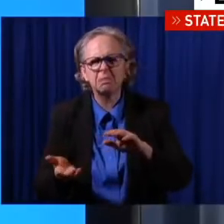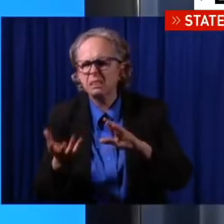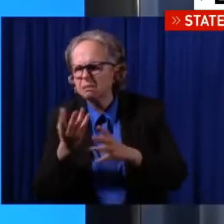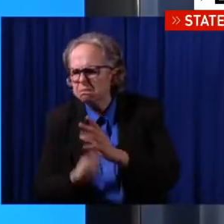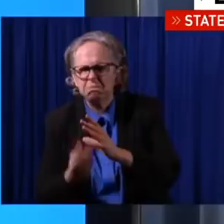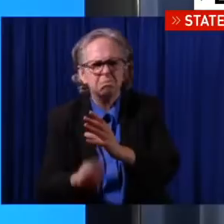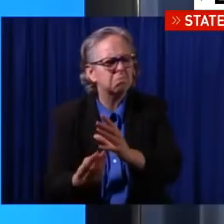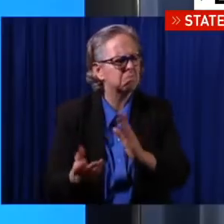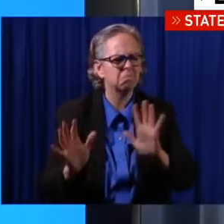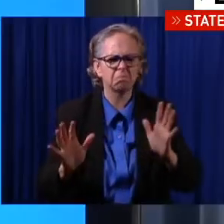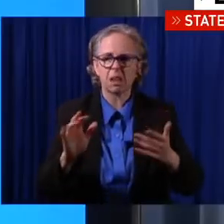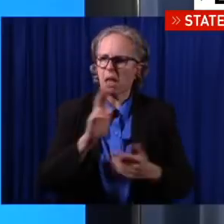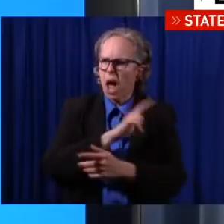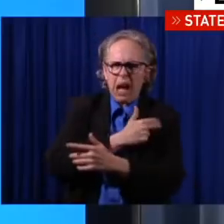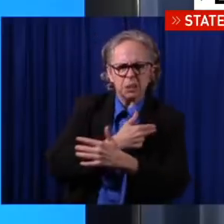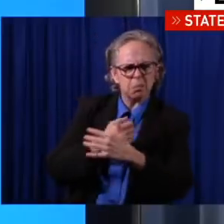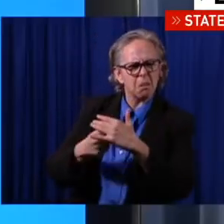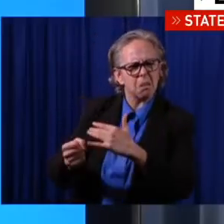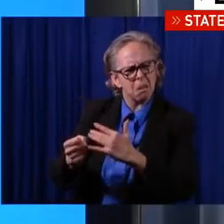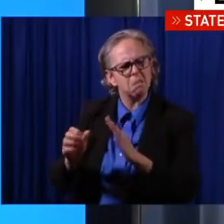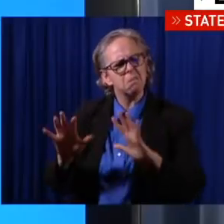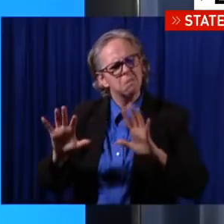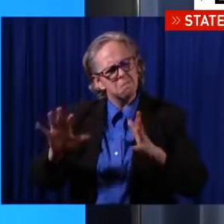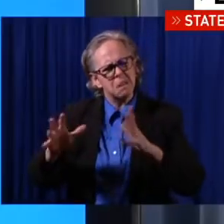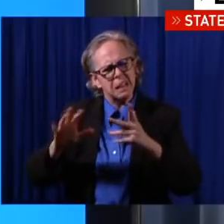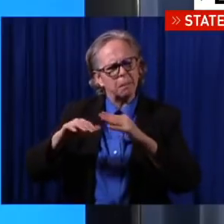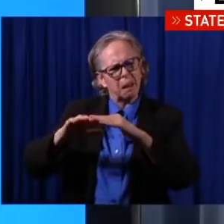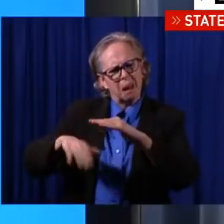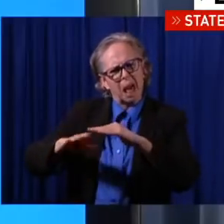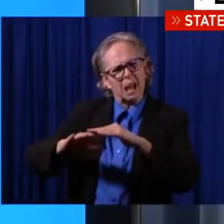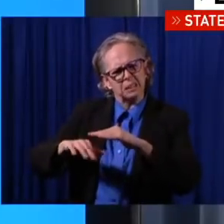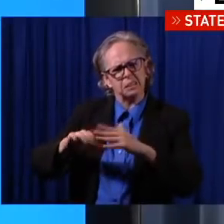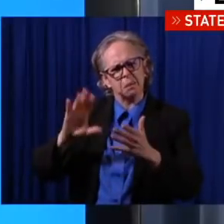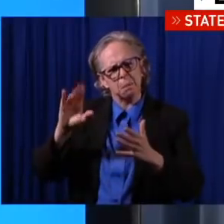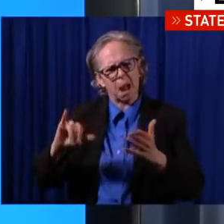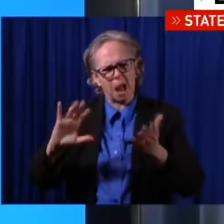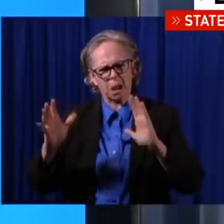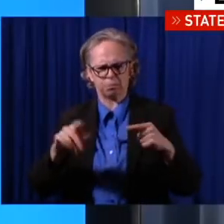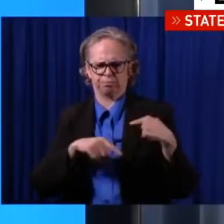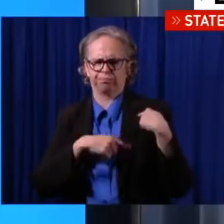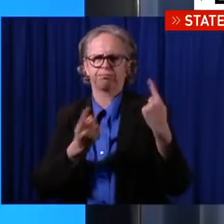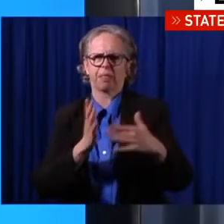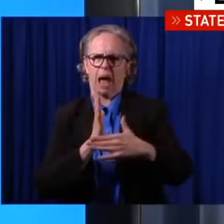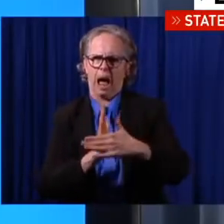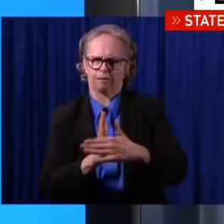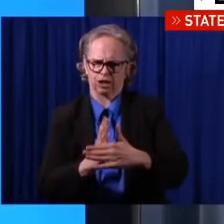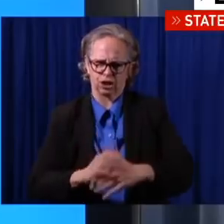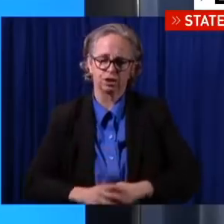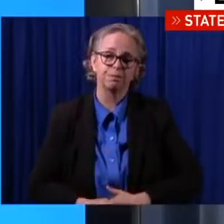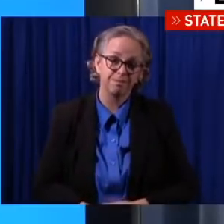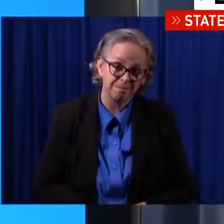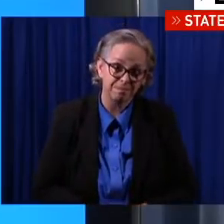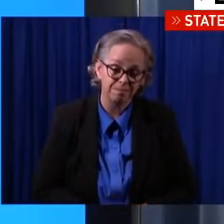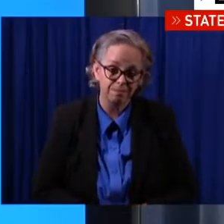Hospitalizations slightly under what the average has been. And ICU